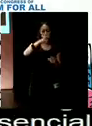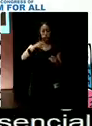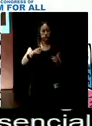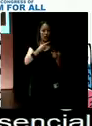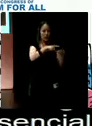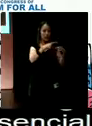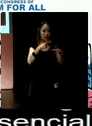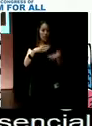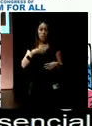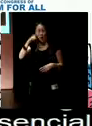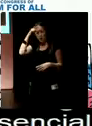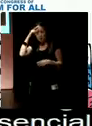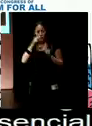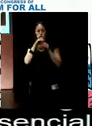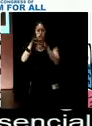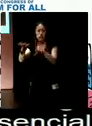countries,